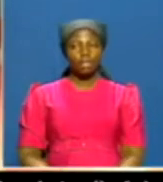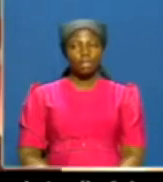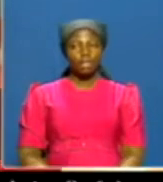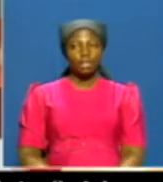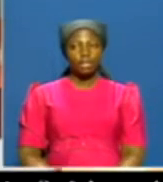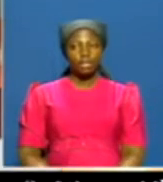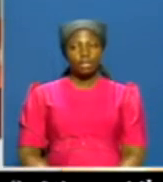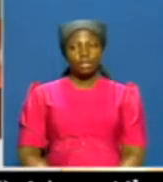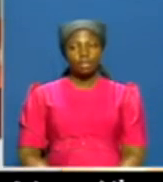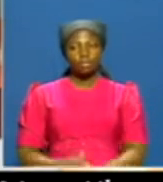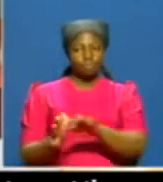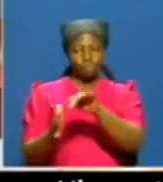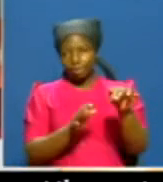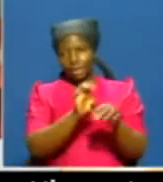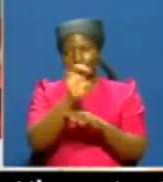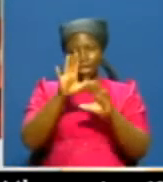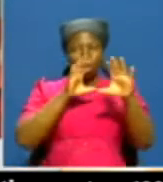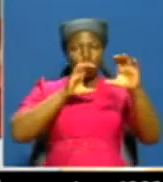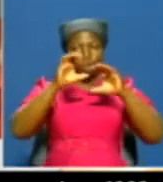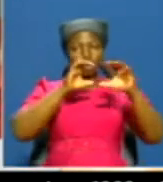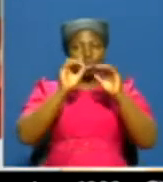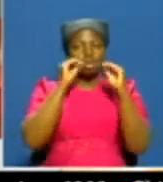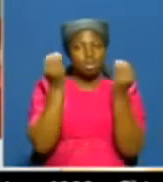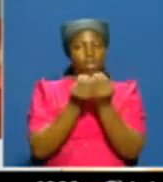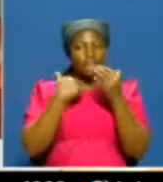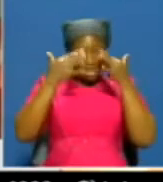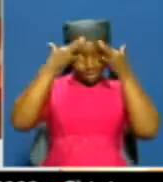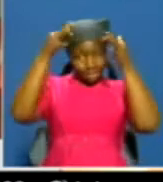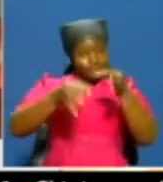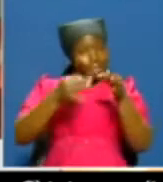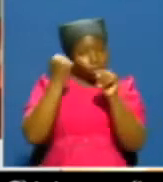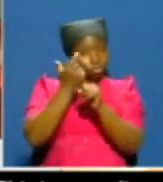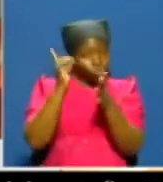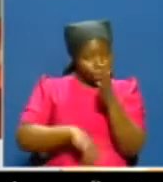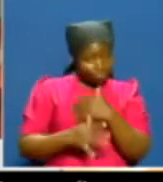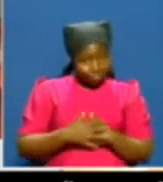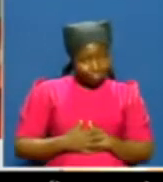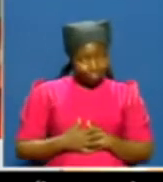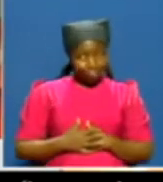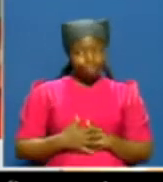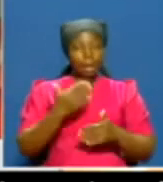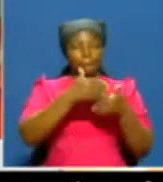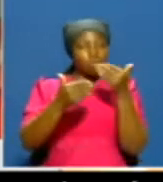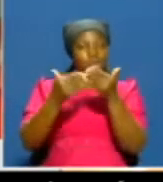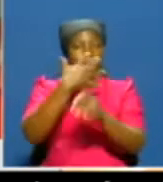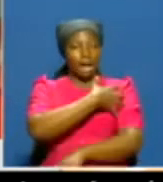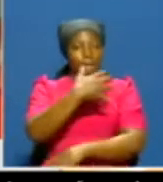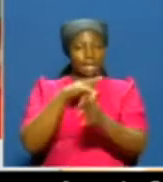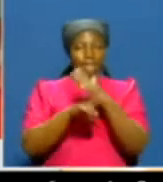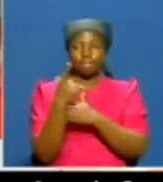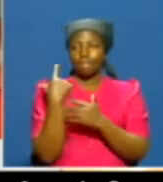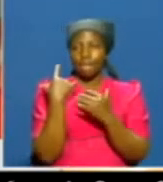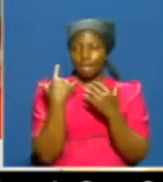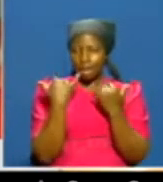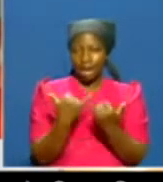The East Communications Organization has resolved to, among others, understand and build capacity in the latest broadcasting technologies